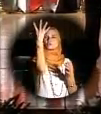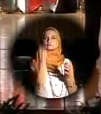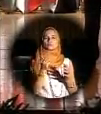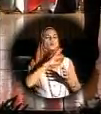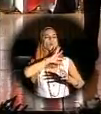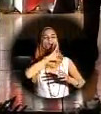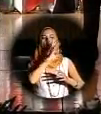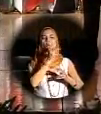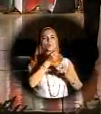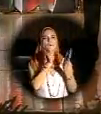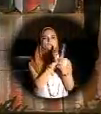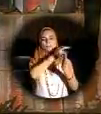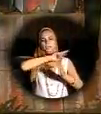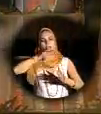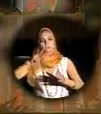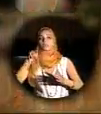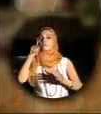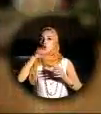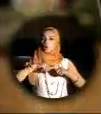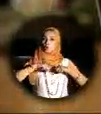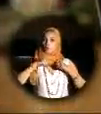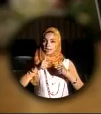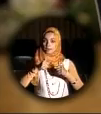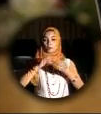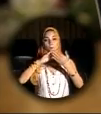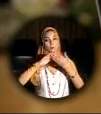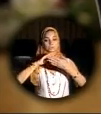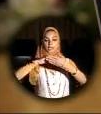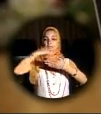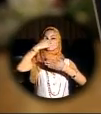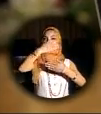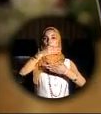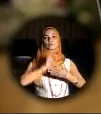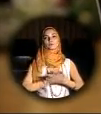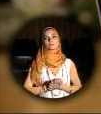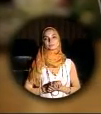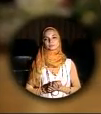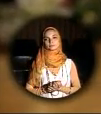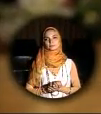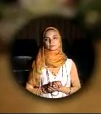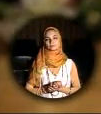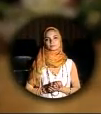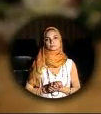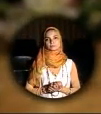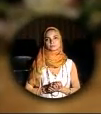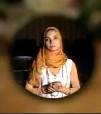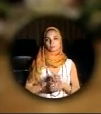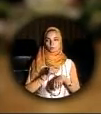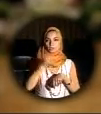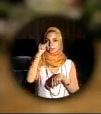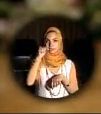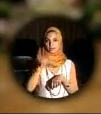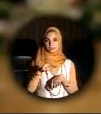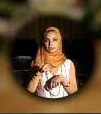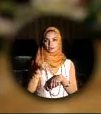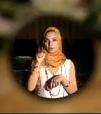Now, is turning off everything. So